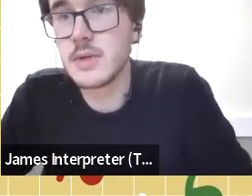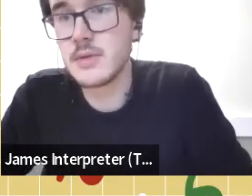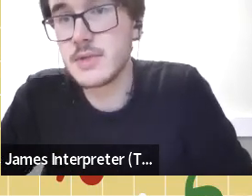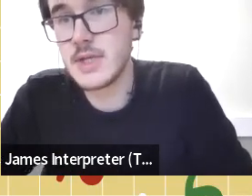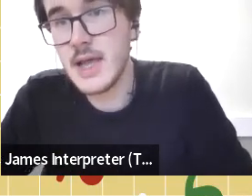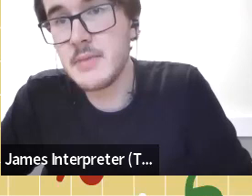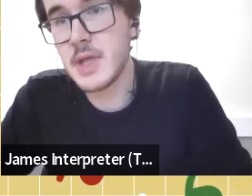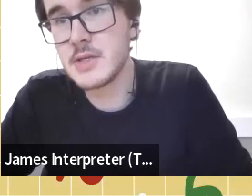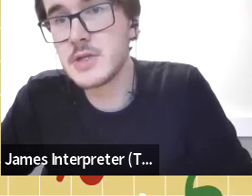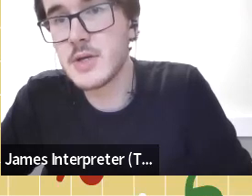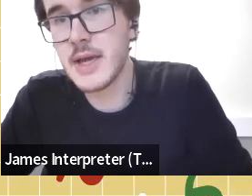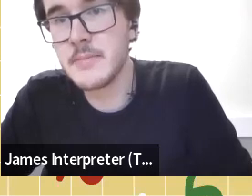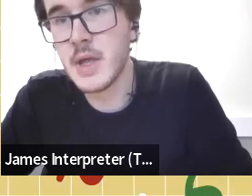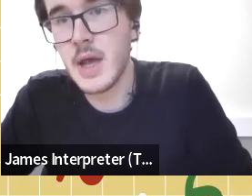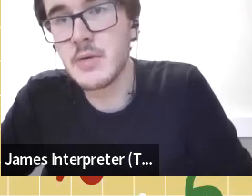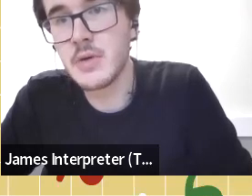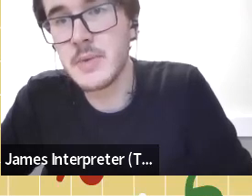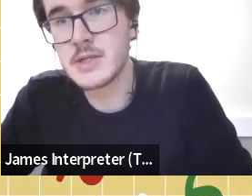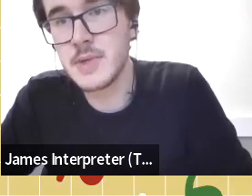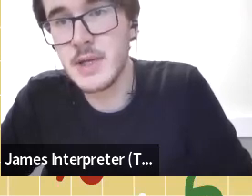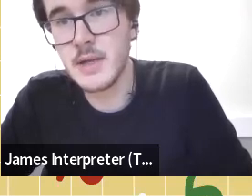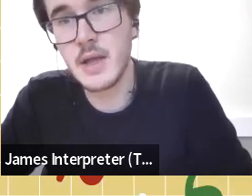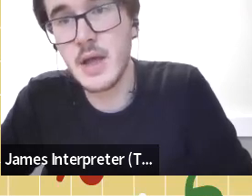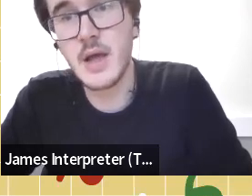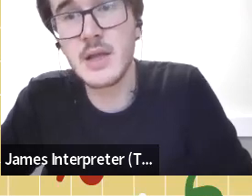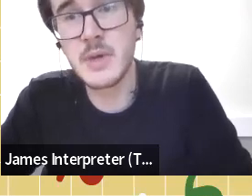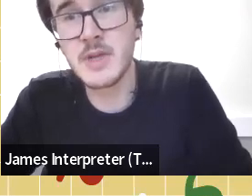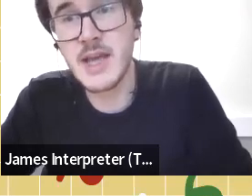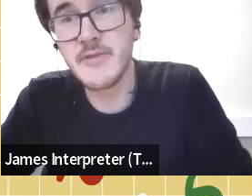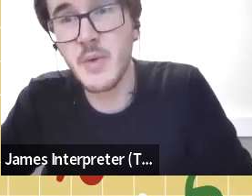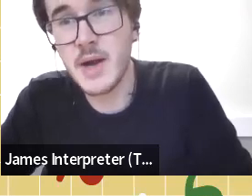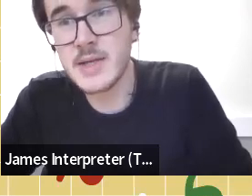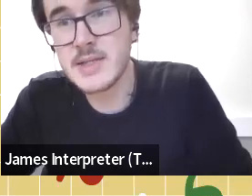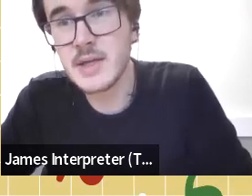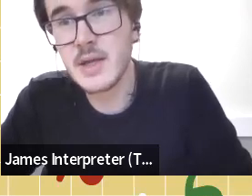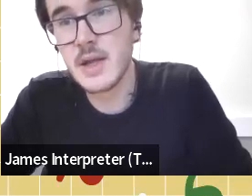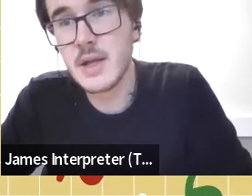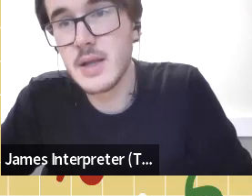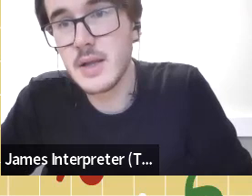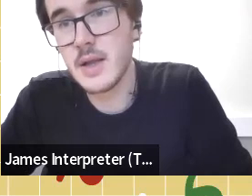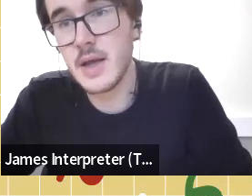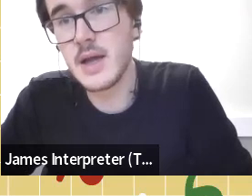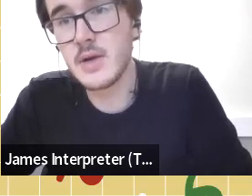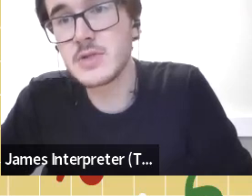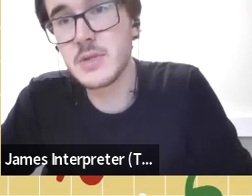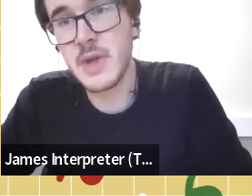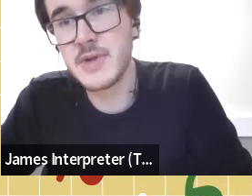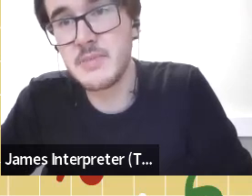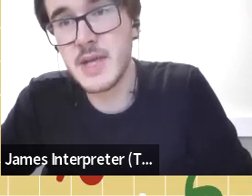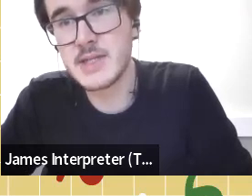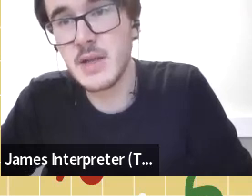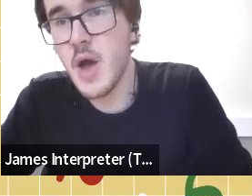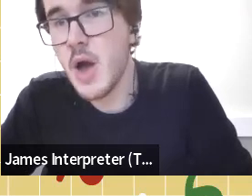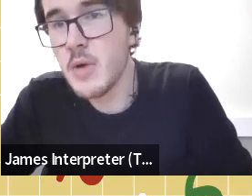So today, in this short time, I'm going to be explaining a little bit about deaf awareness and also some